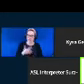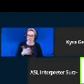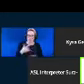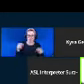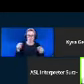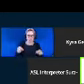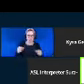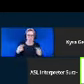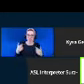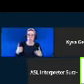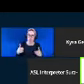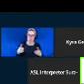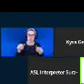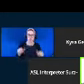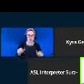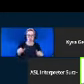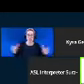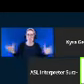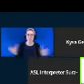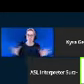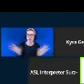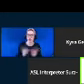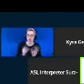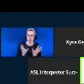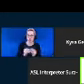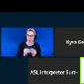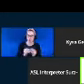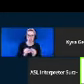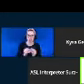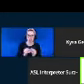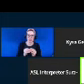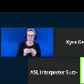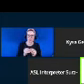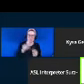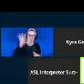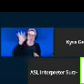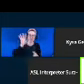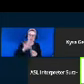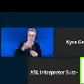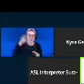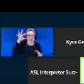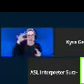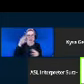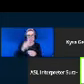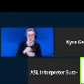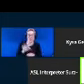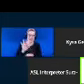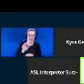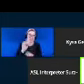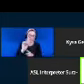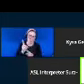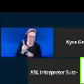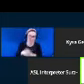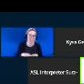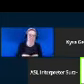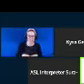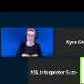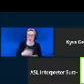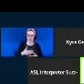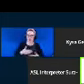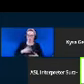conference worth information delivered just in about 90 minutes here. So appreciate the continuing themes